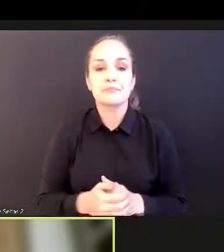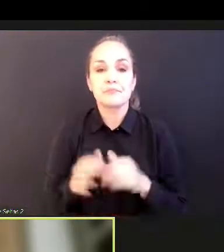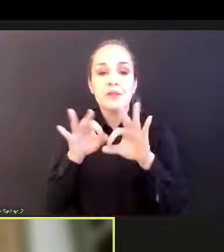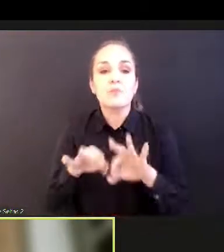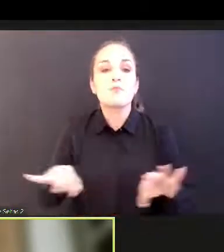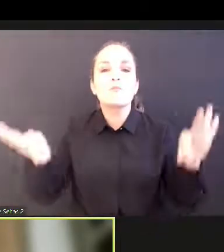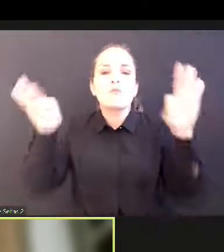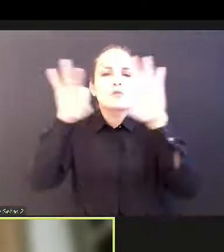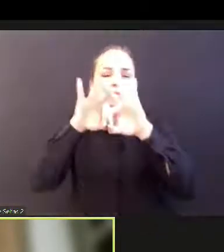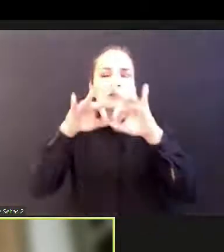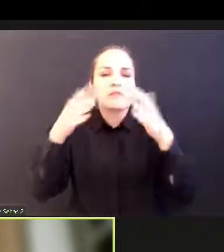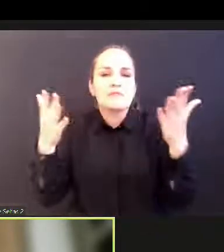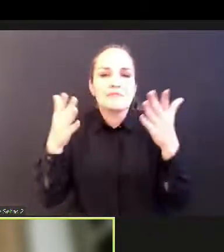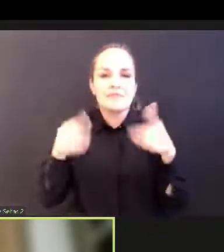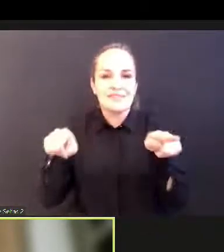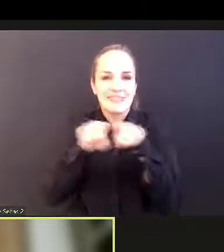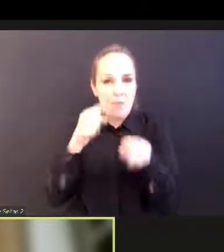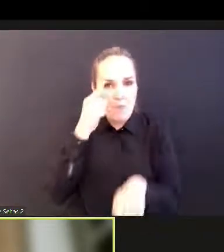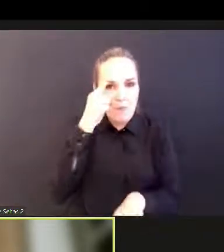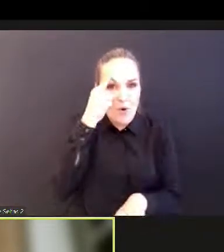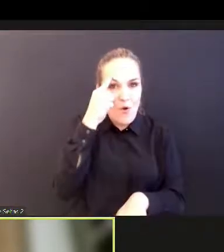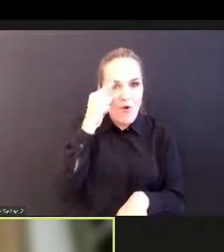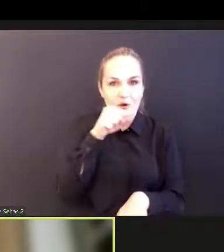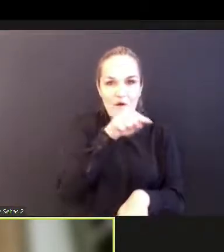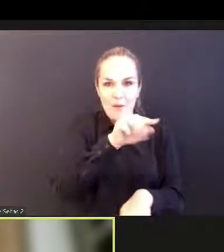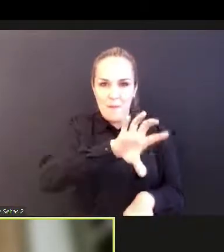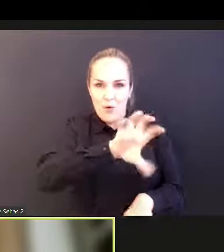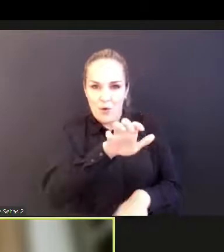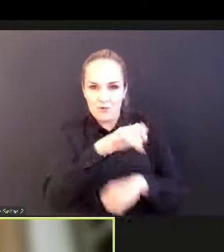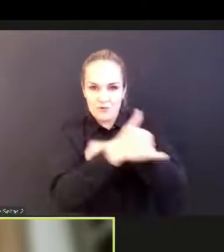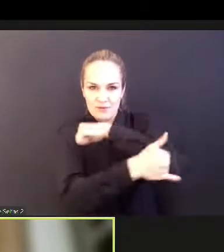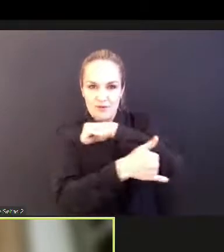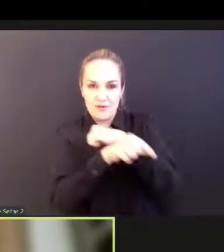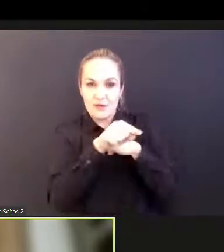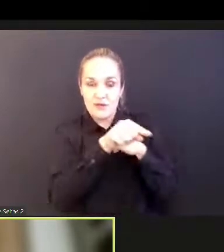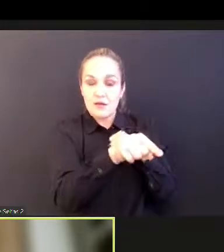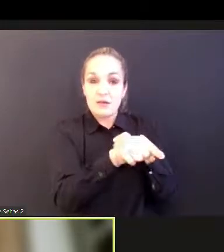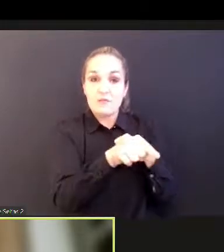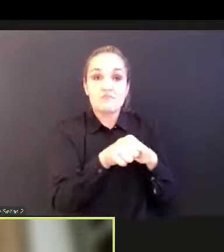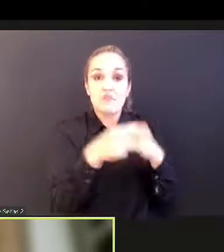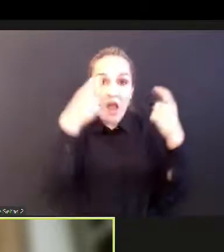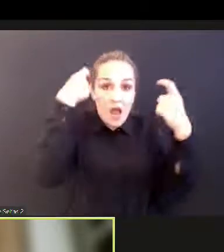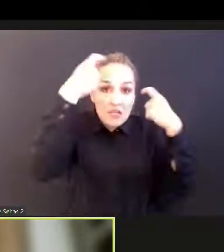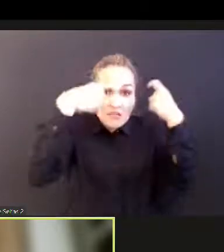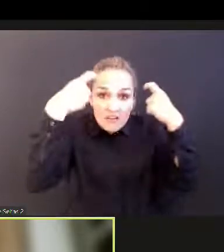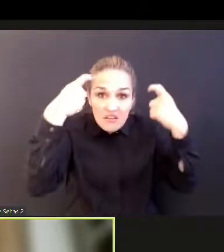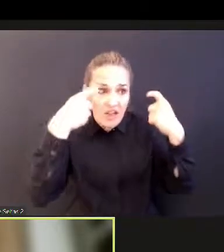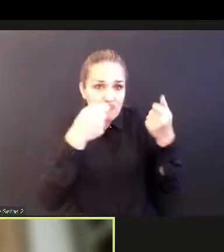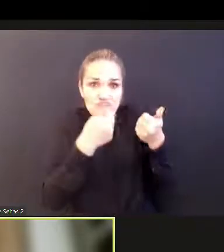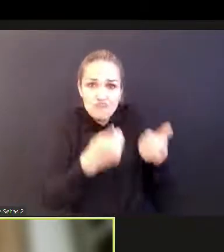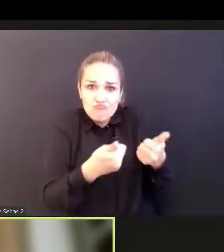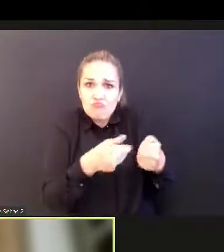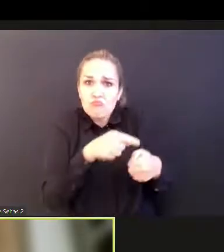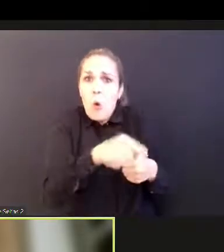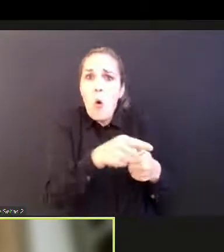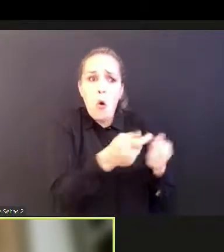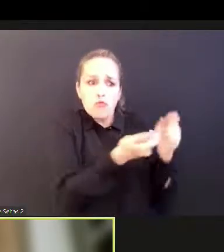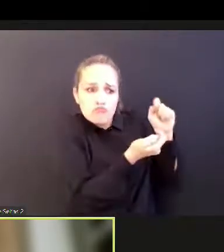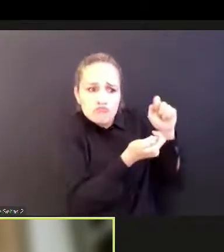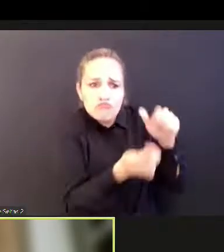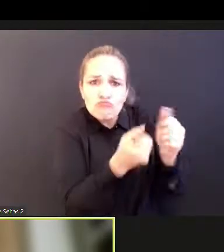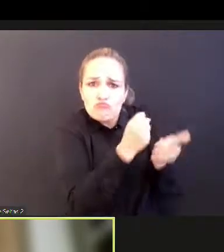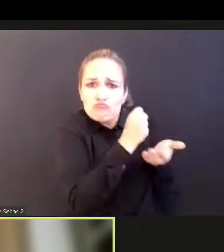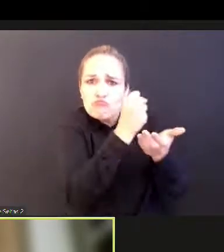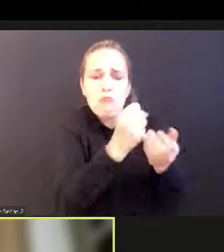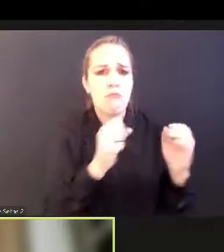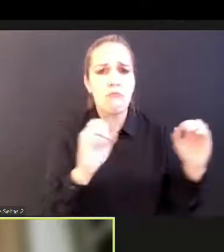you don't have targeted policies for startups. You don't have fiscal incentives. You don't have a competitive procurement process to award